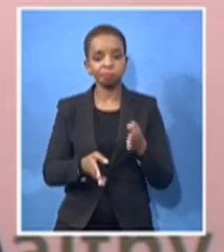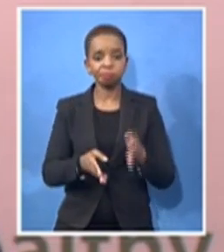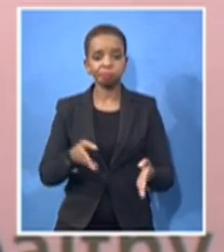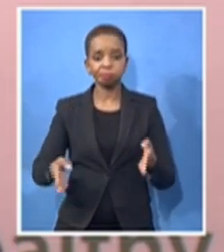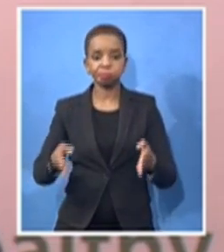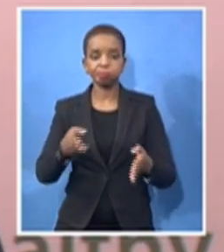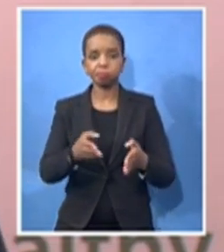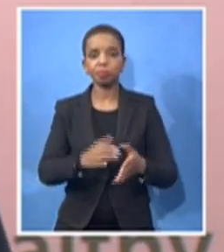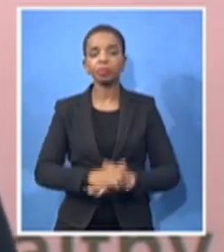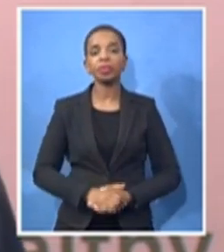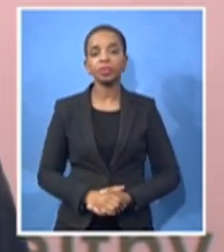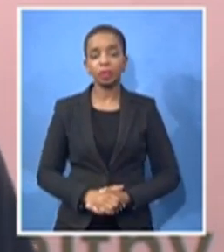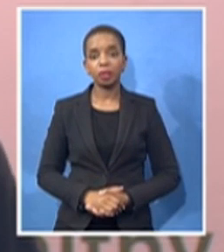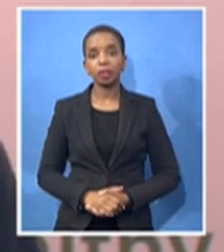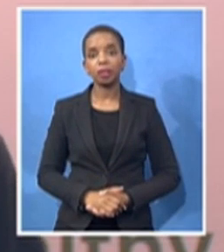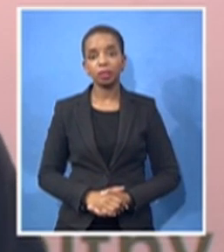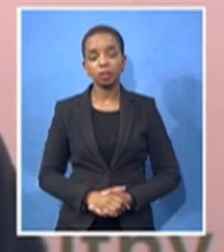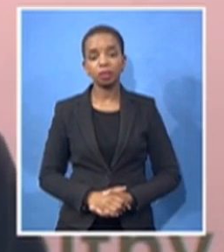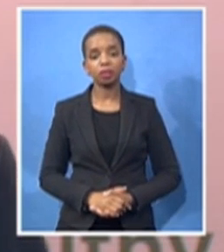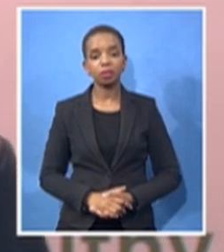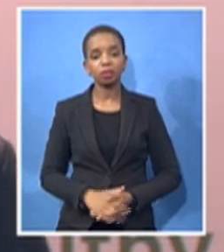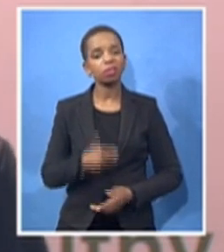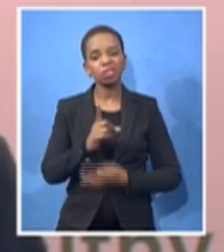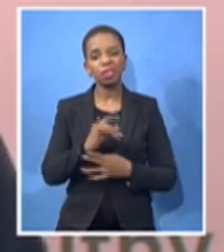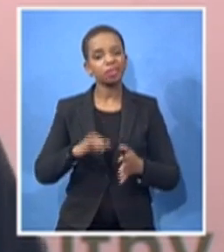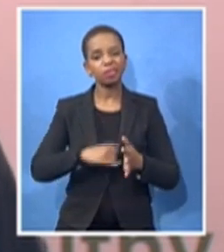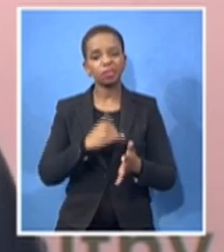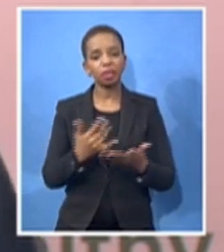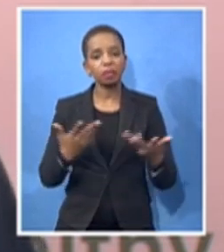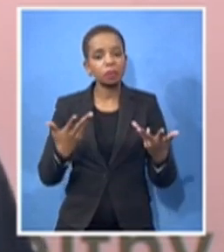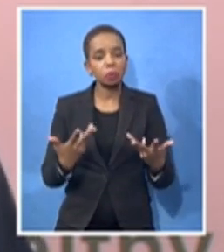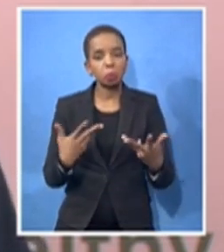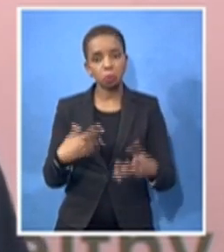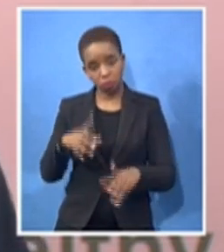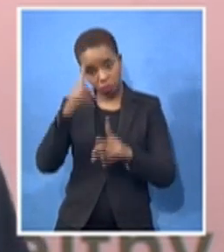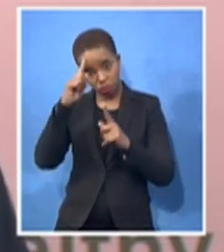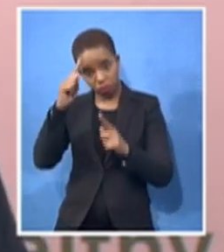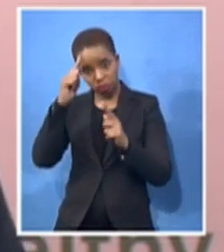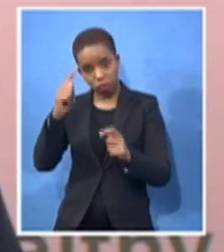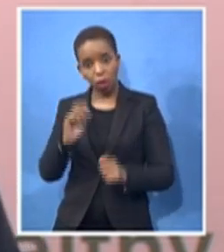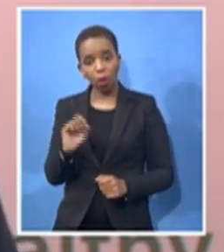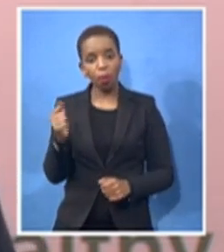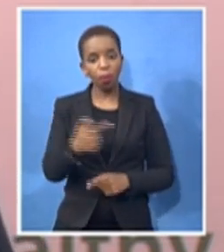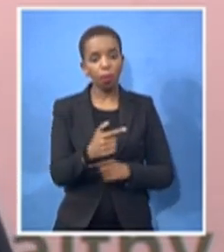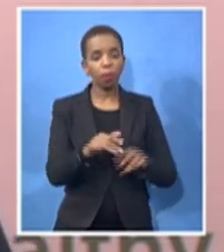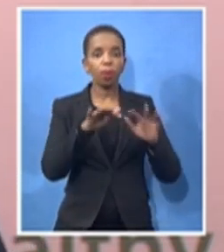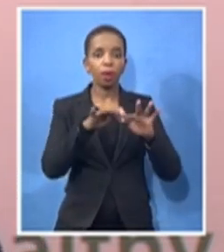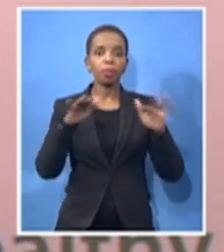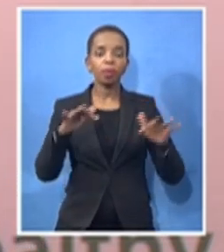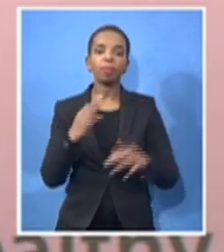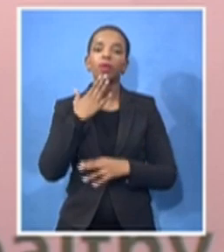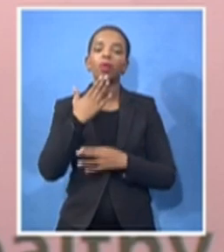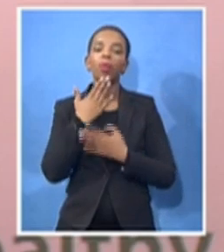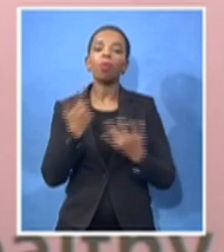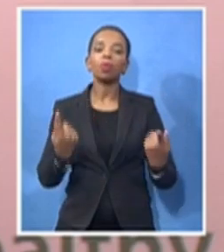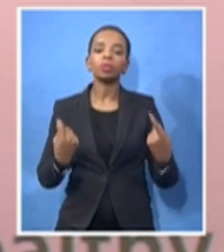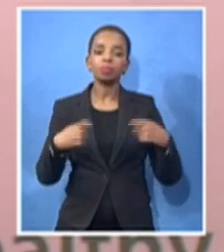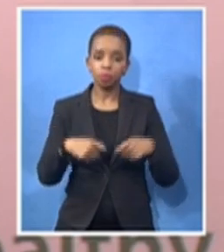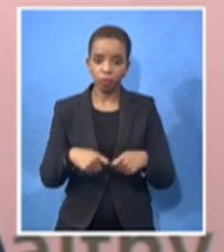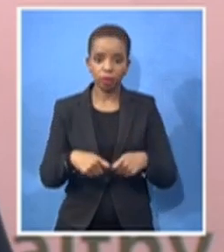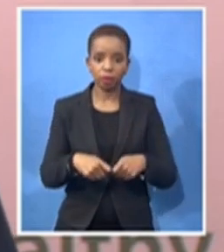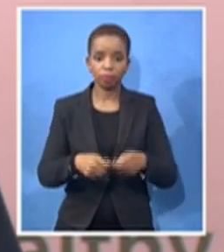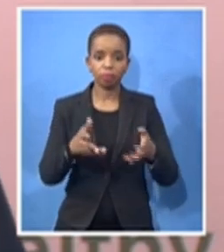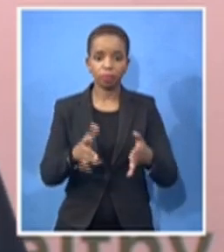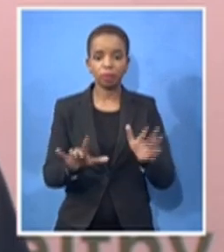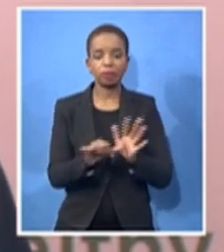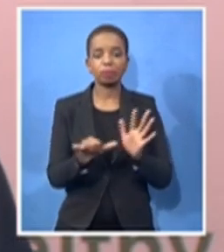acknowledge and thank everybody who has contributed to this very important function here. Indeed, I need to